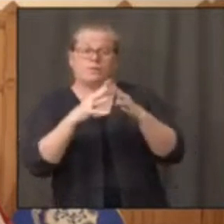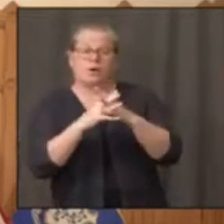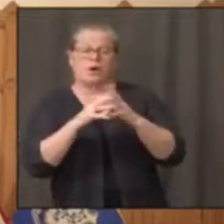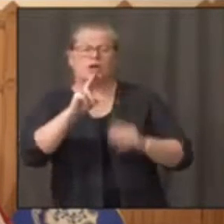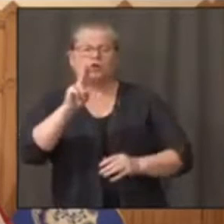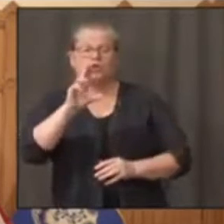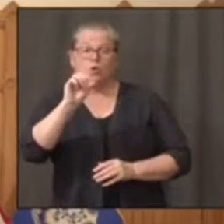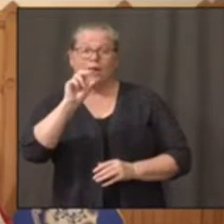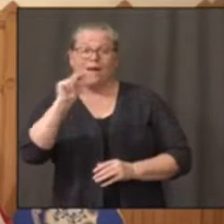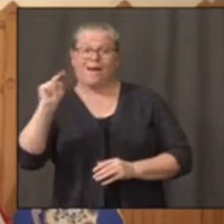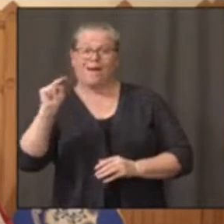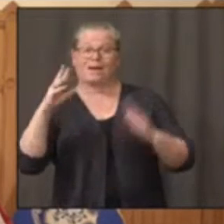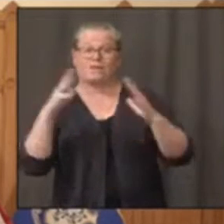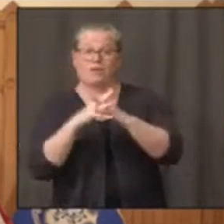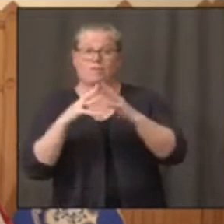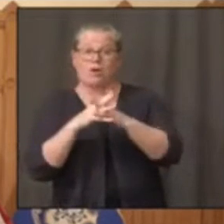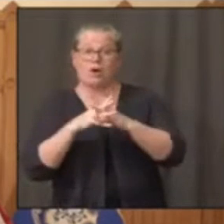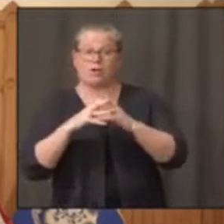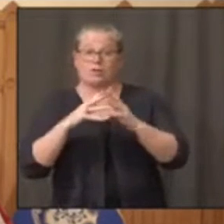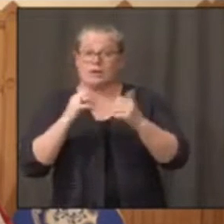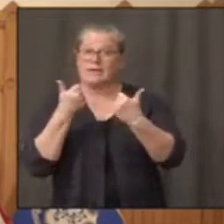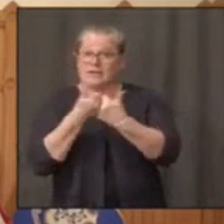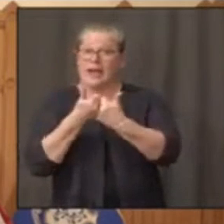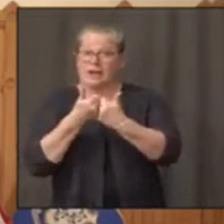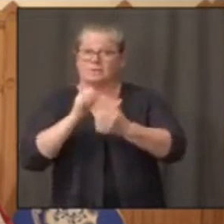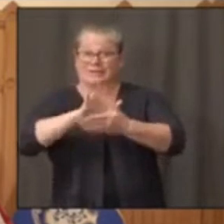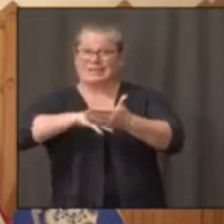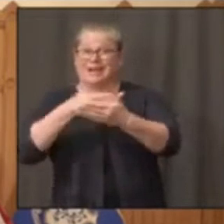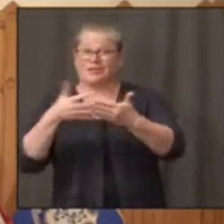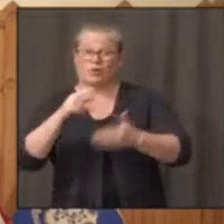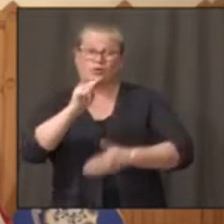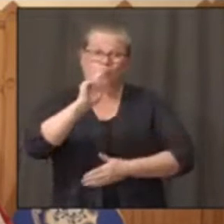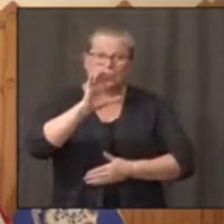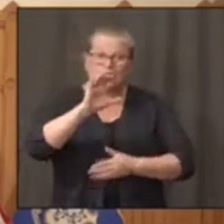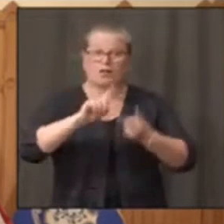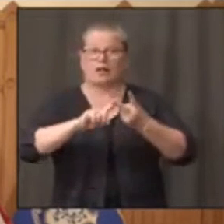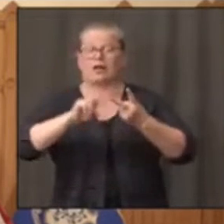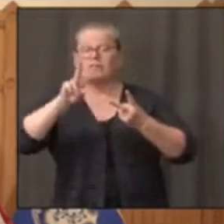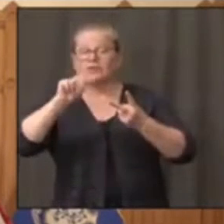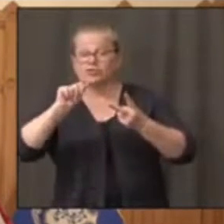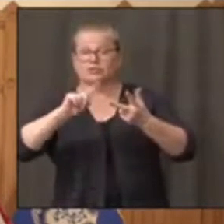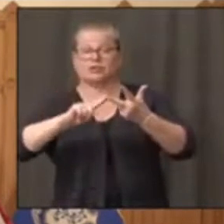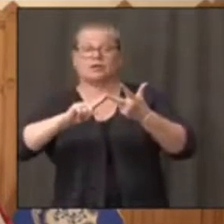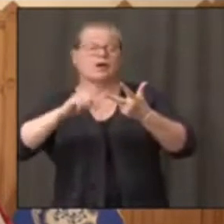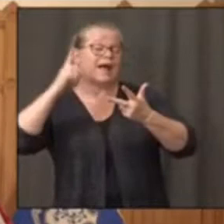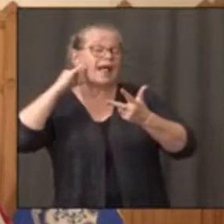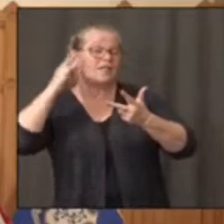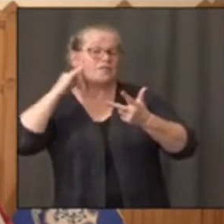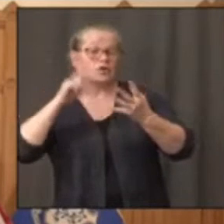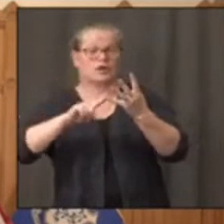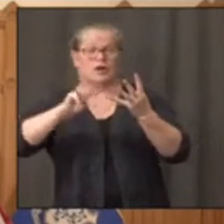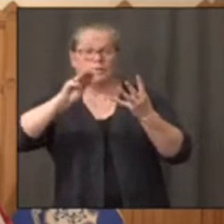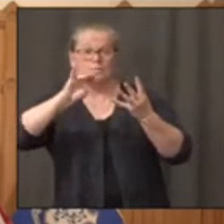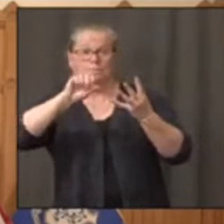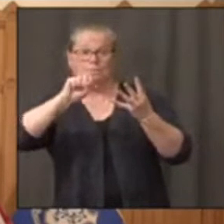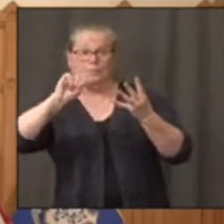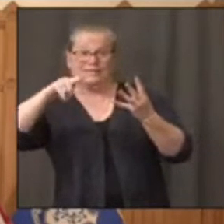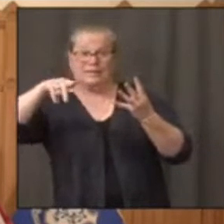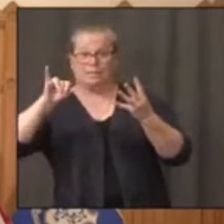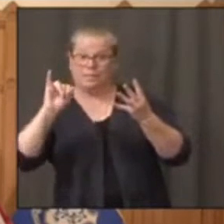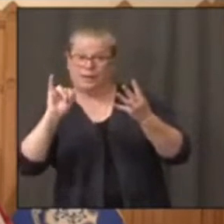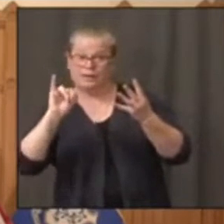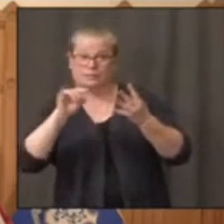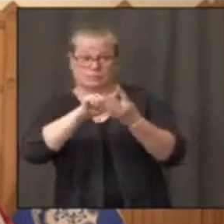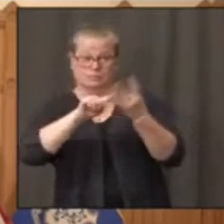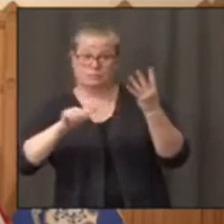has games scheduled this fall in North Carolina, Virginia, California, and Mississippi. If things don't get better in those states, would the team